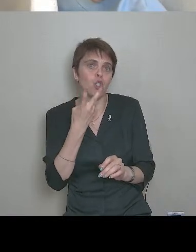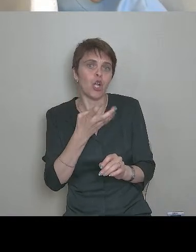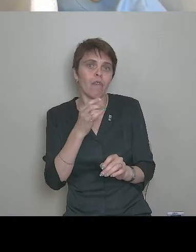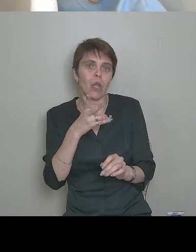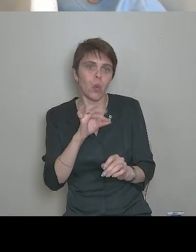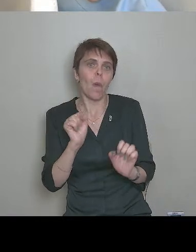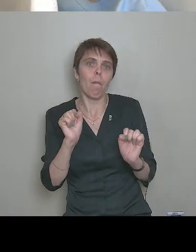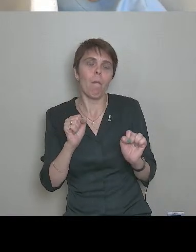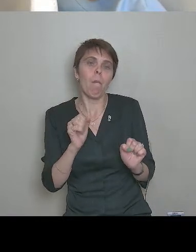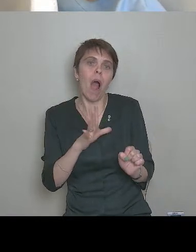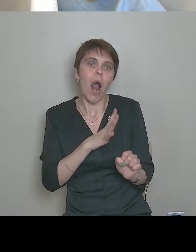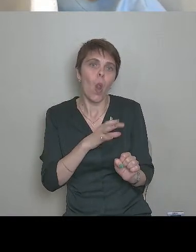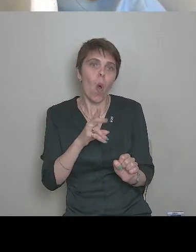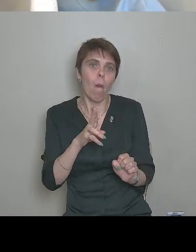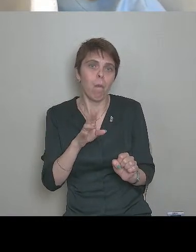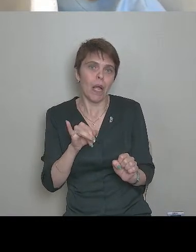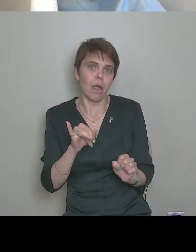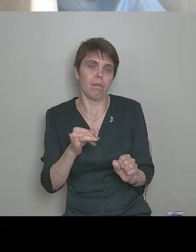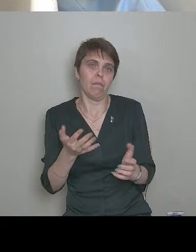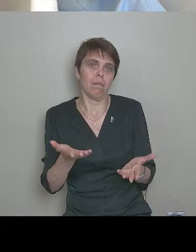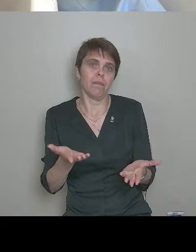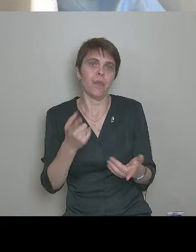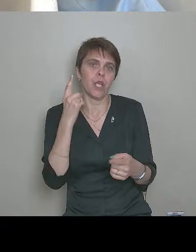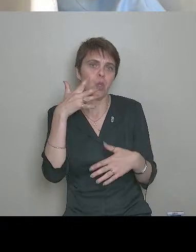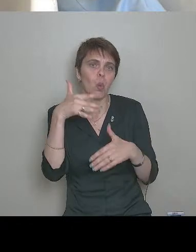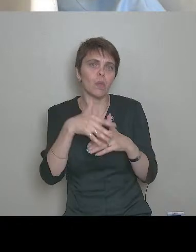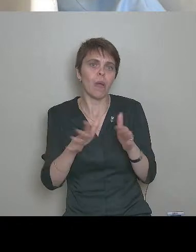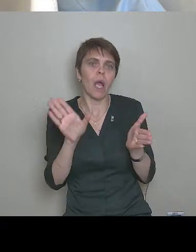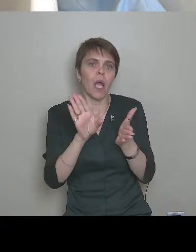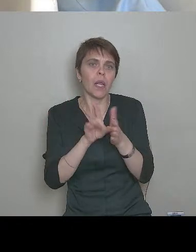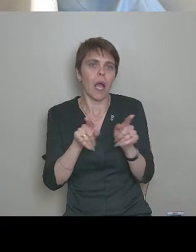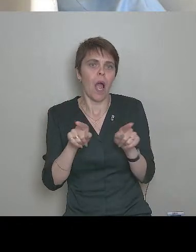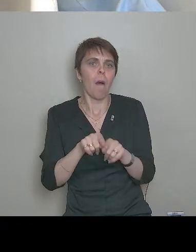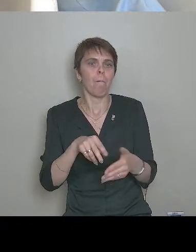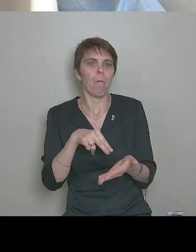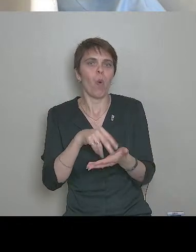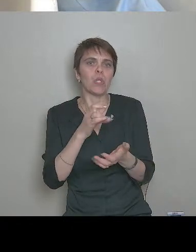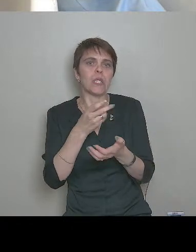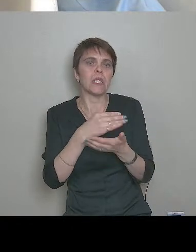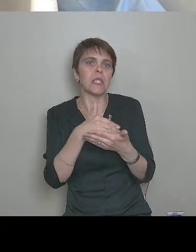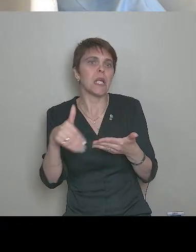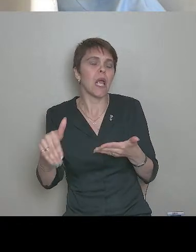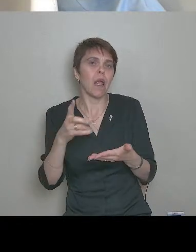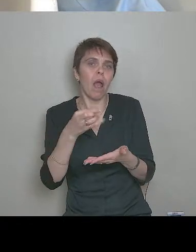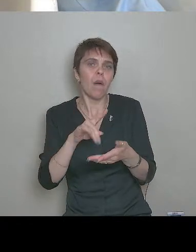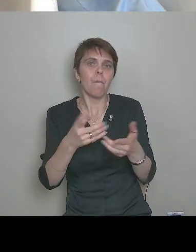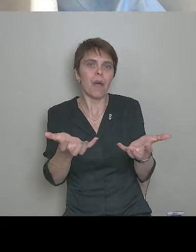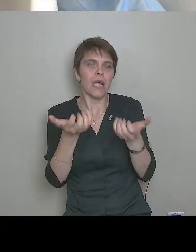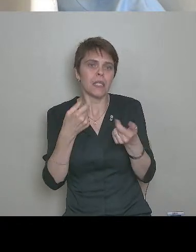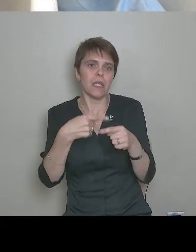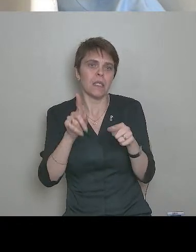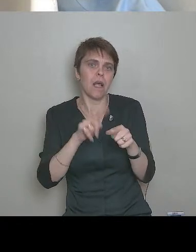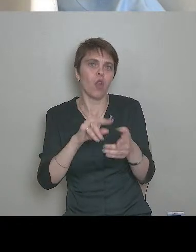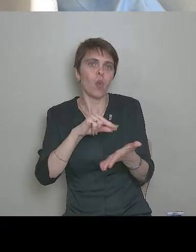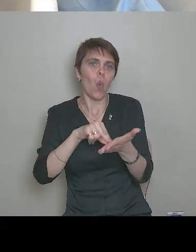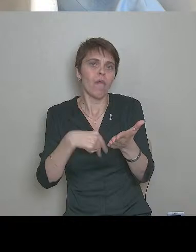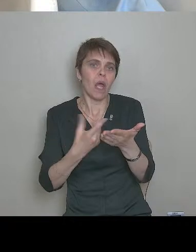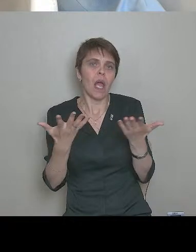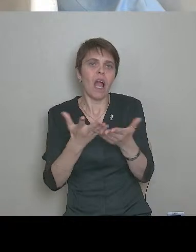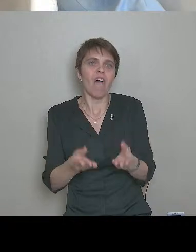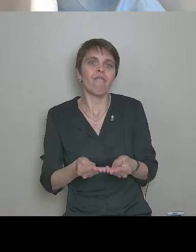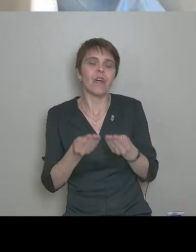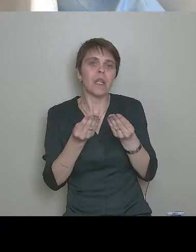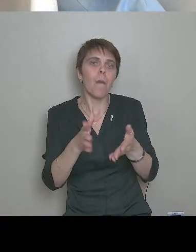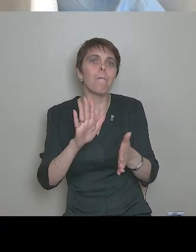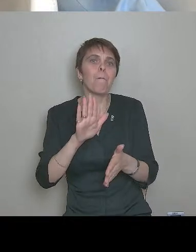bit, but it's we understand the position of CEC, that they